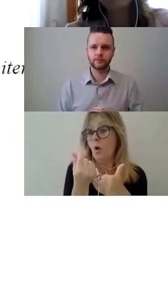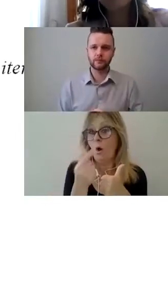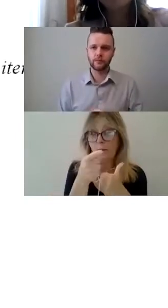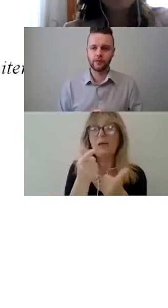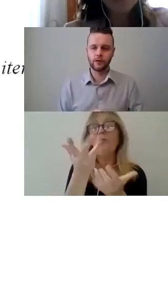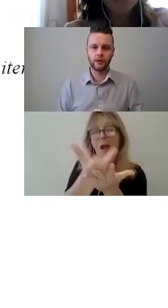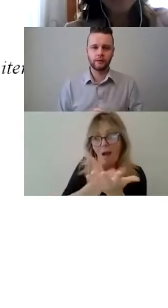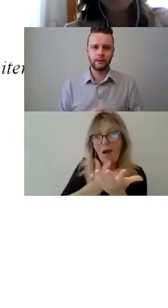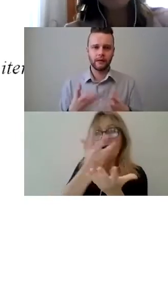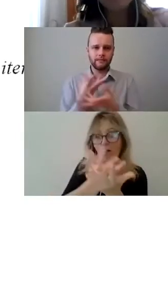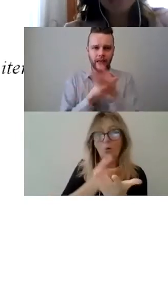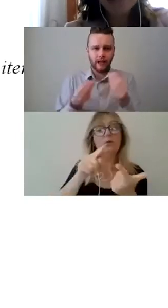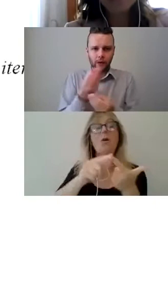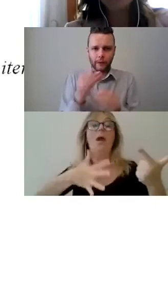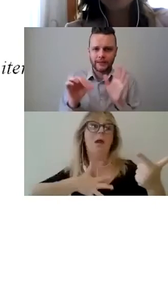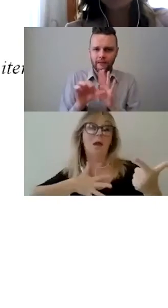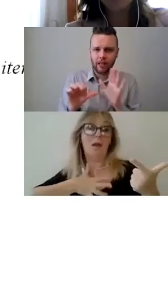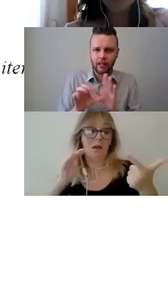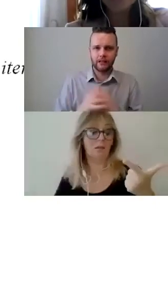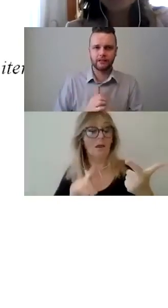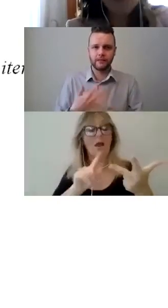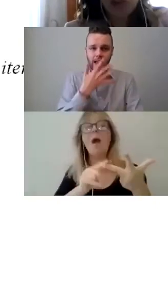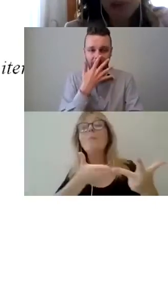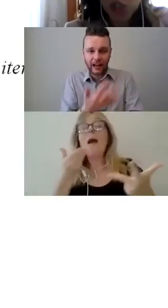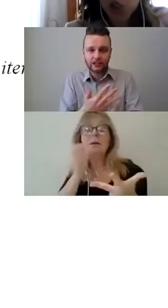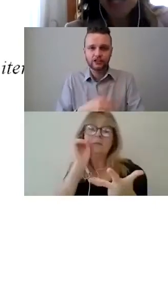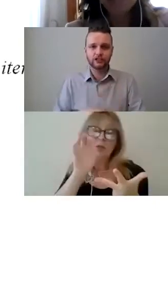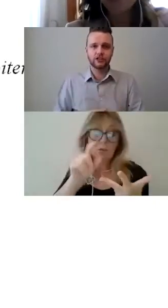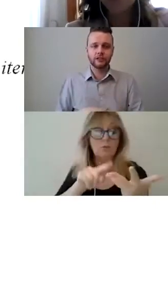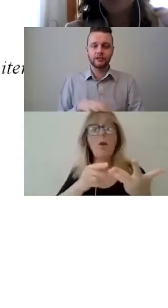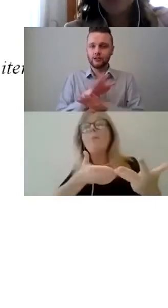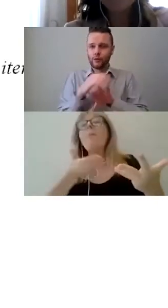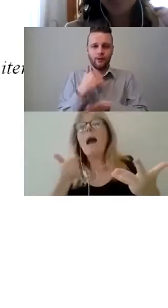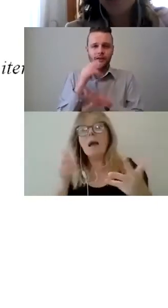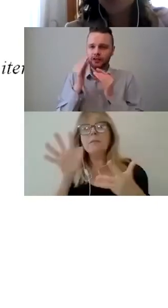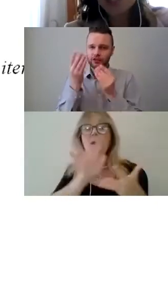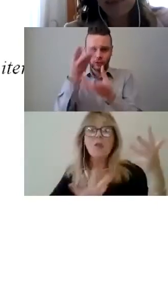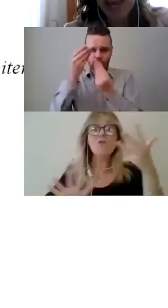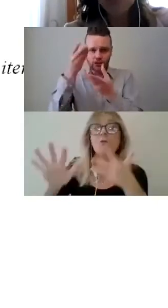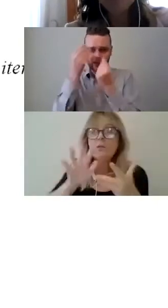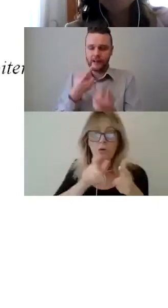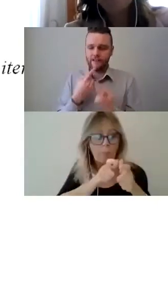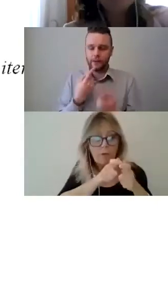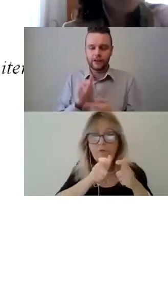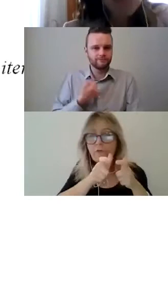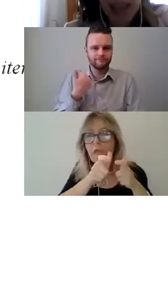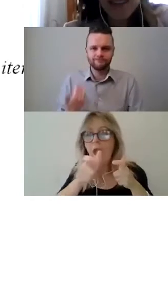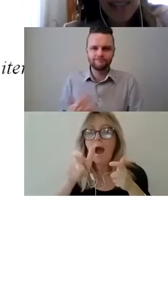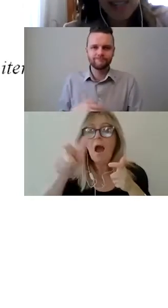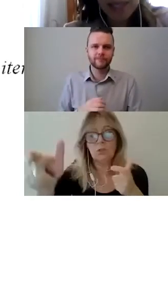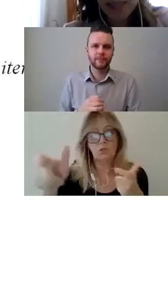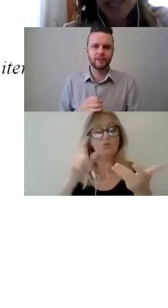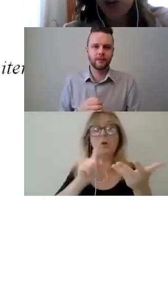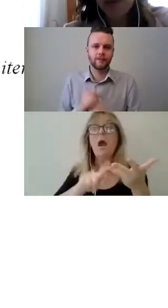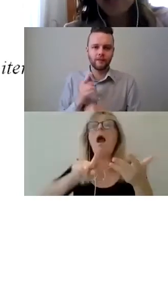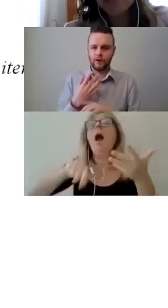economic difficulties, age, lack of education, lack of information as to